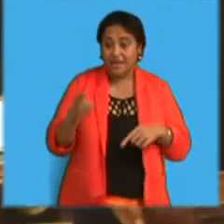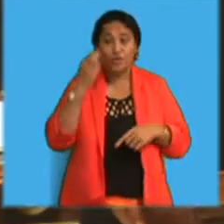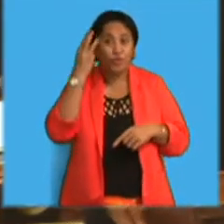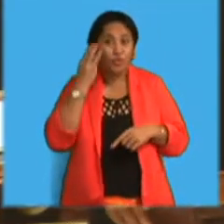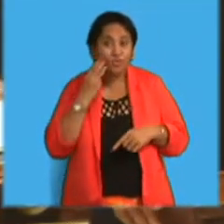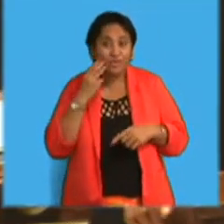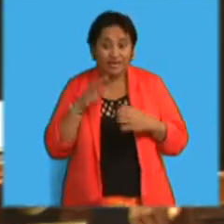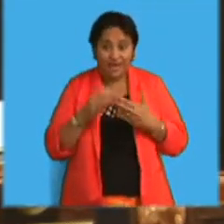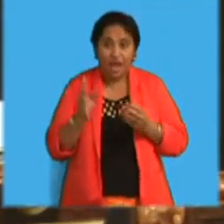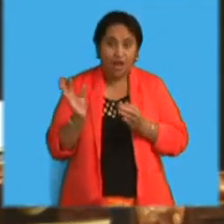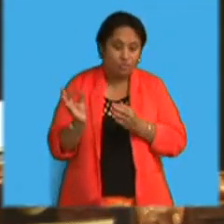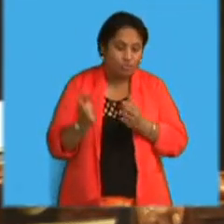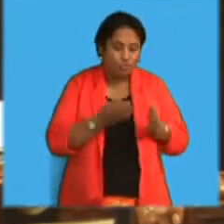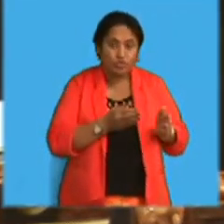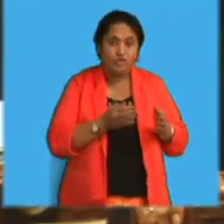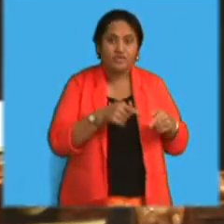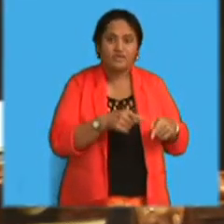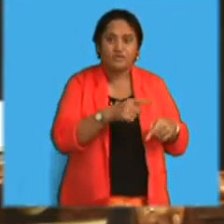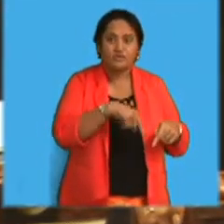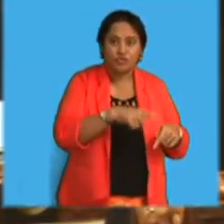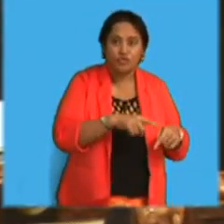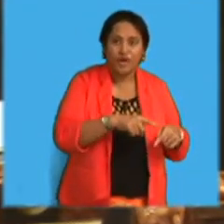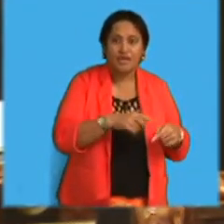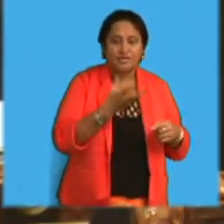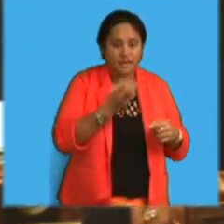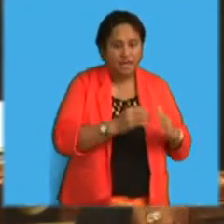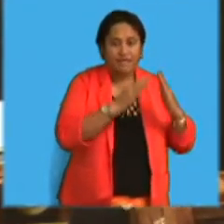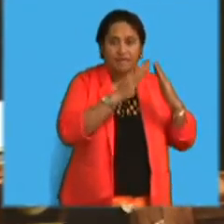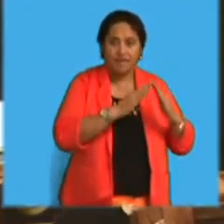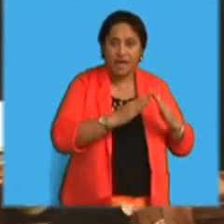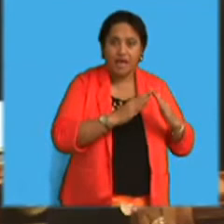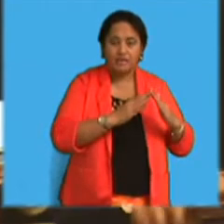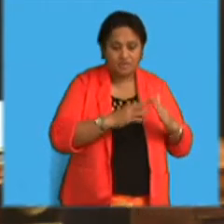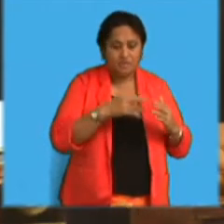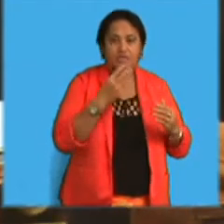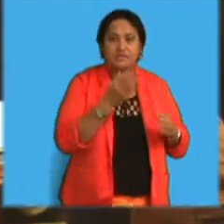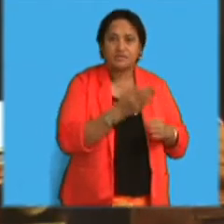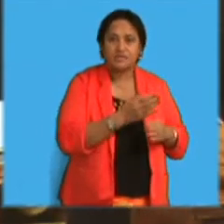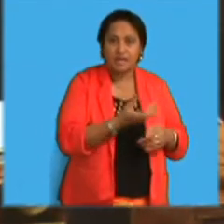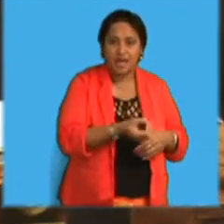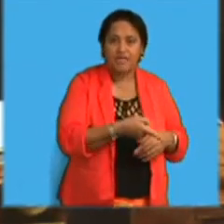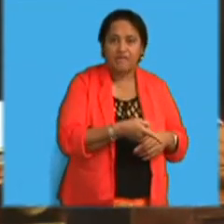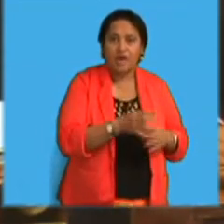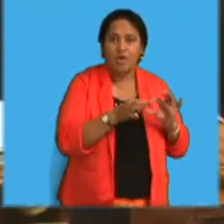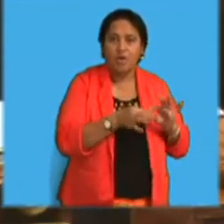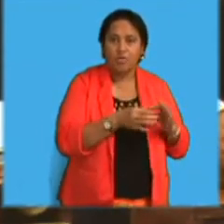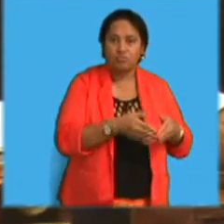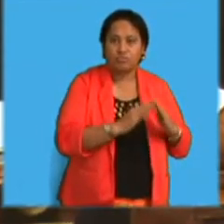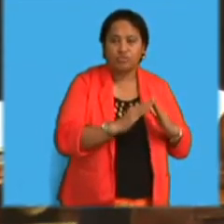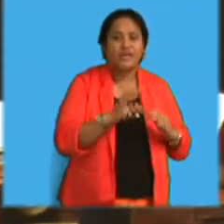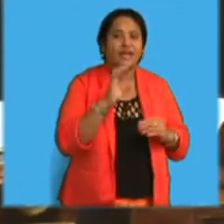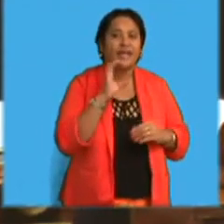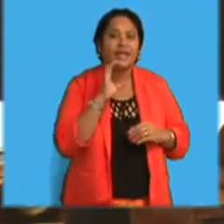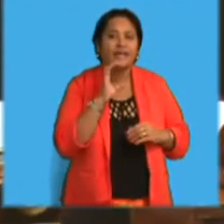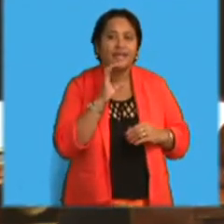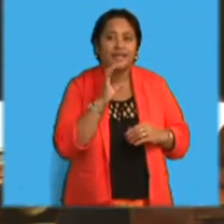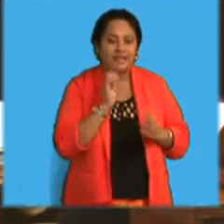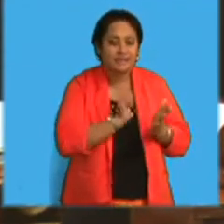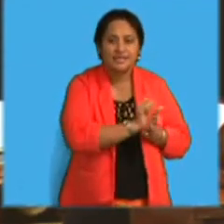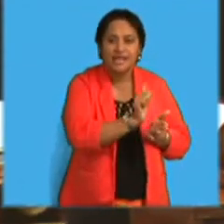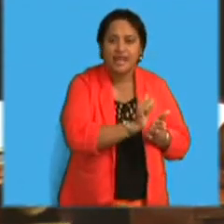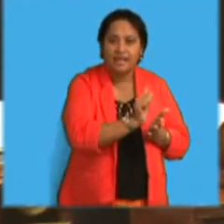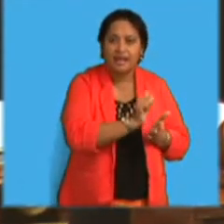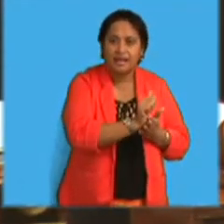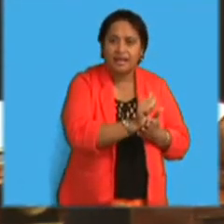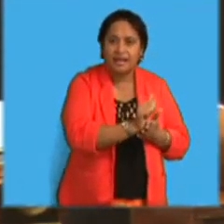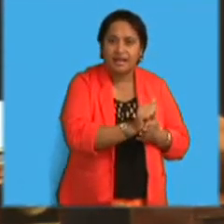to earn a living from the grant that was provided to her to operate a canteen, and she is able to support herself without depending on her children. Today